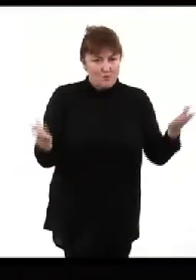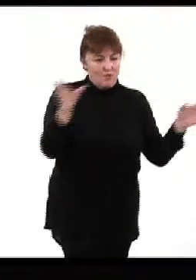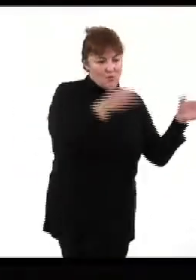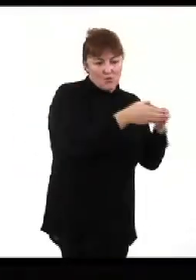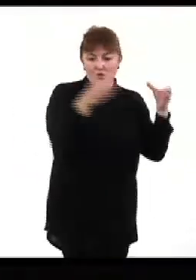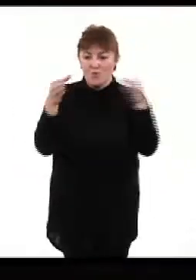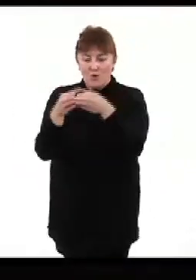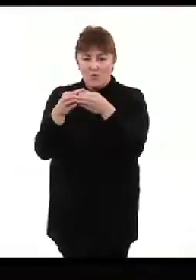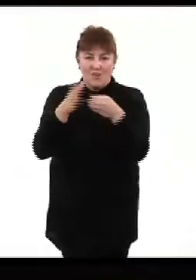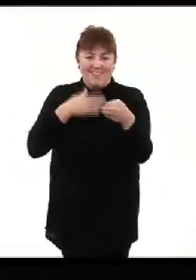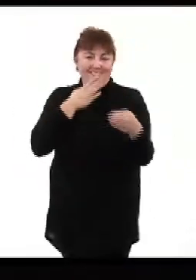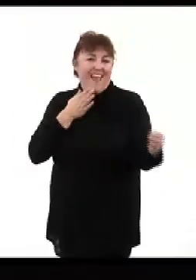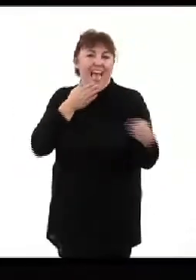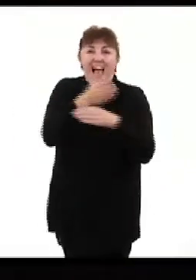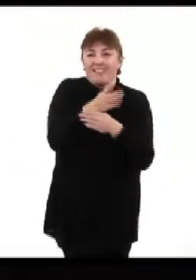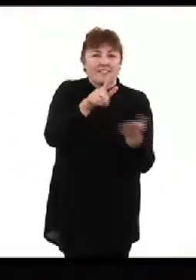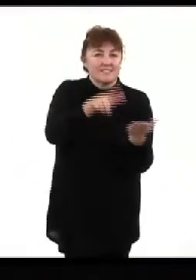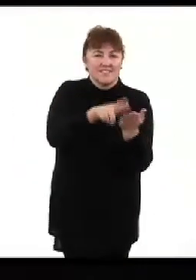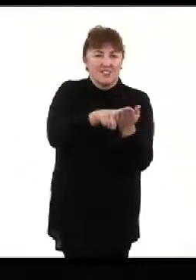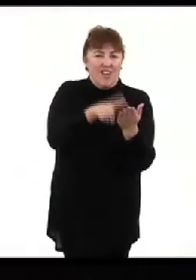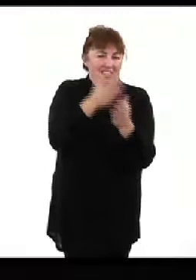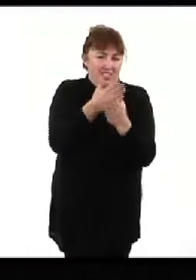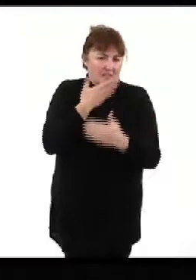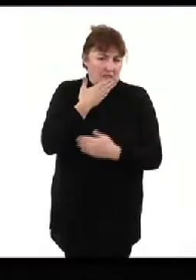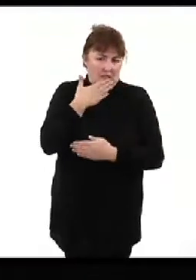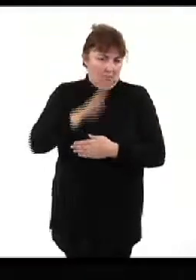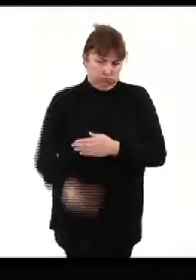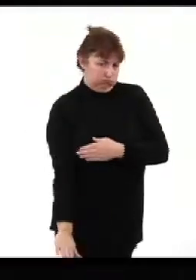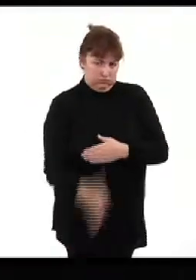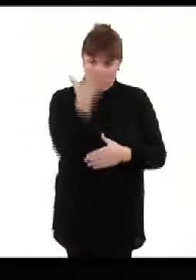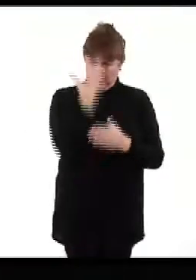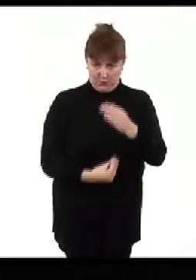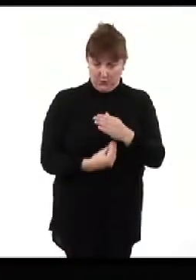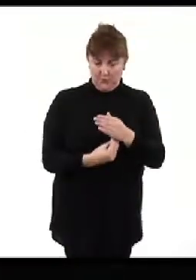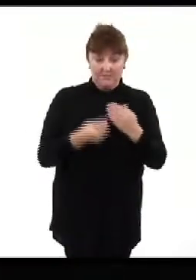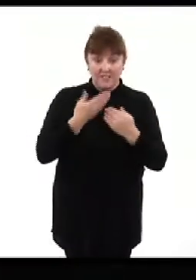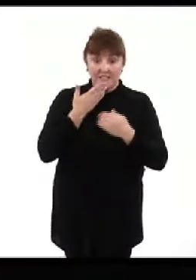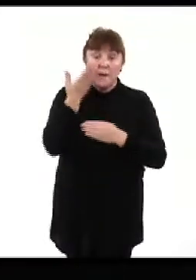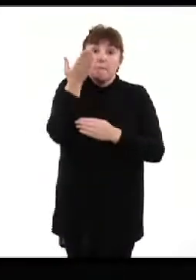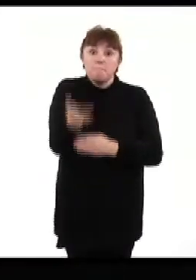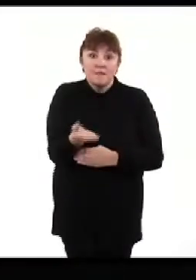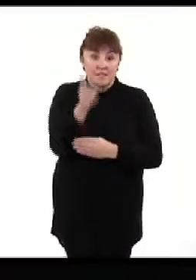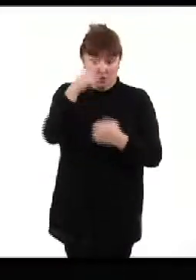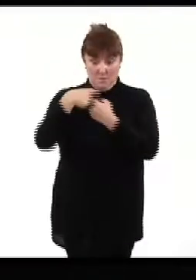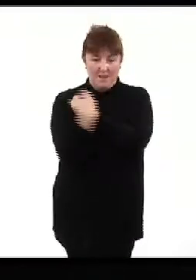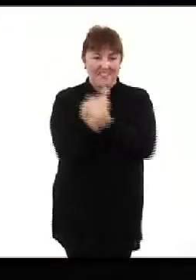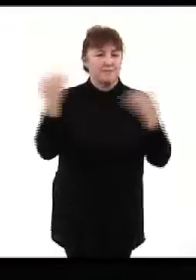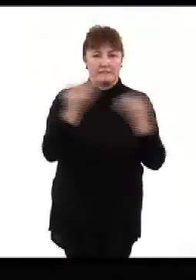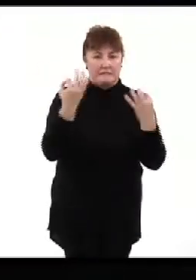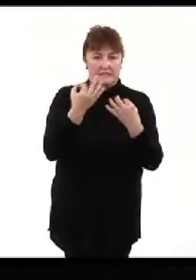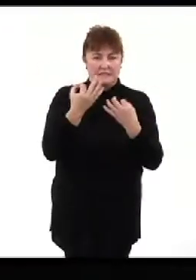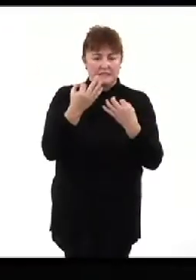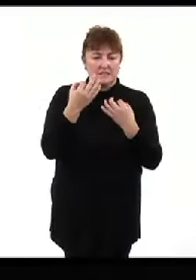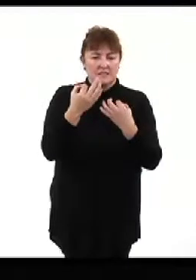these participants were asked to do was to simply name pictures. So this was either a sign production or a word production task. You would see pictures